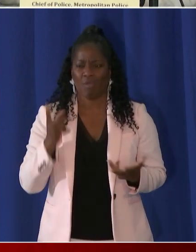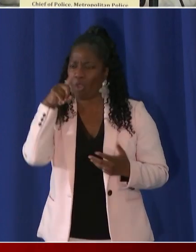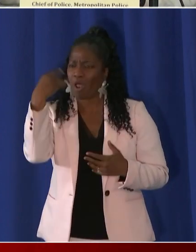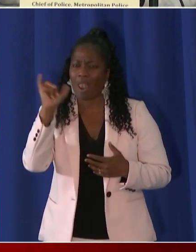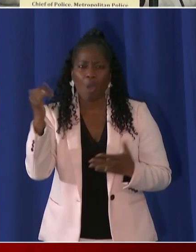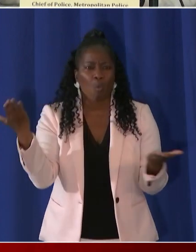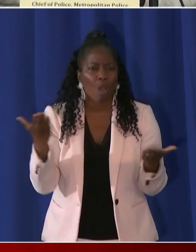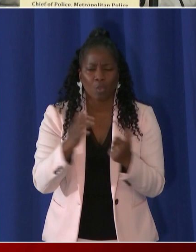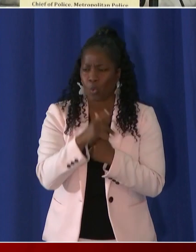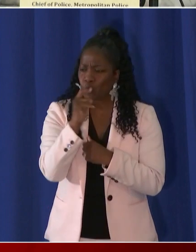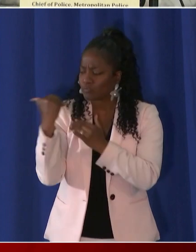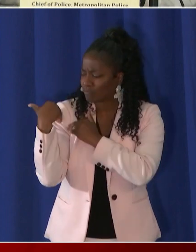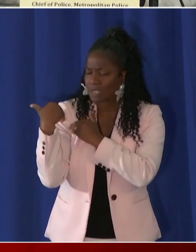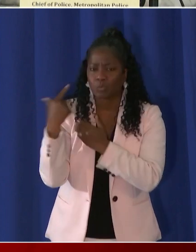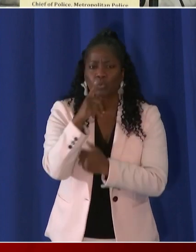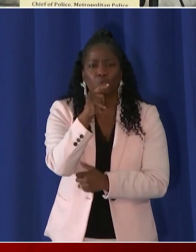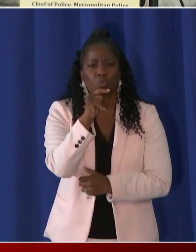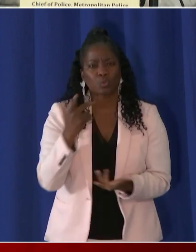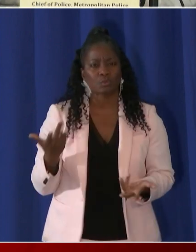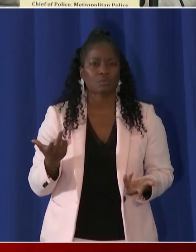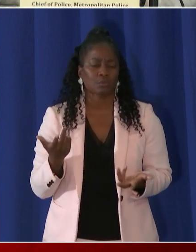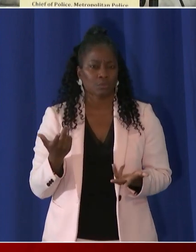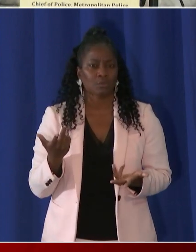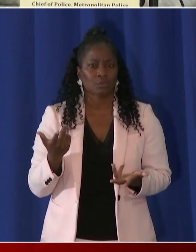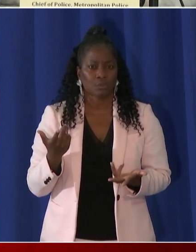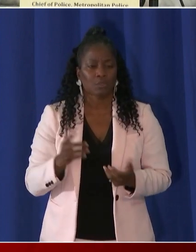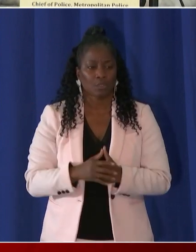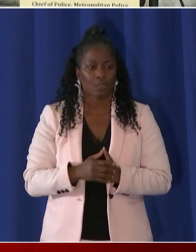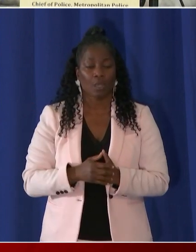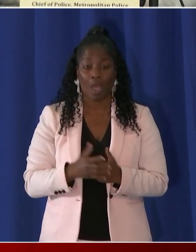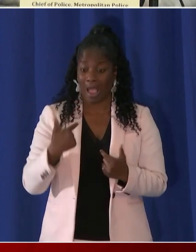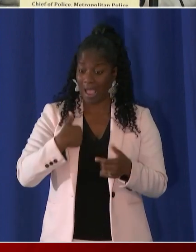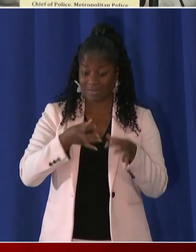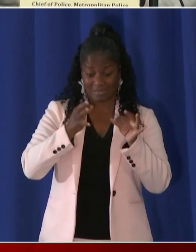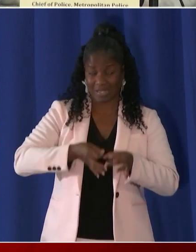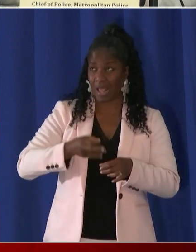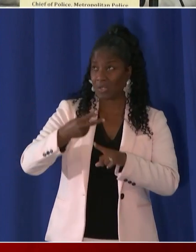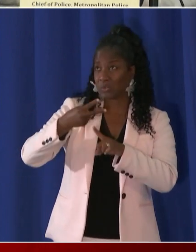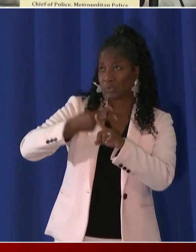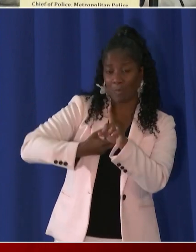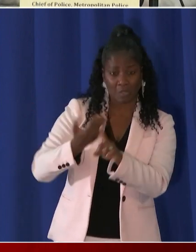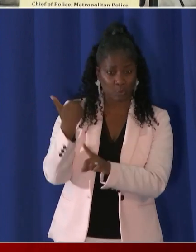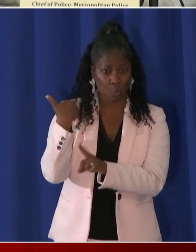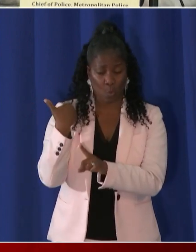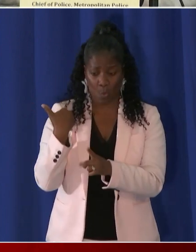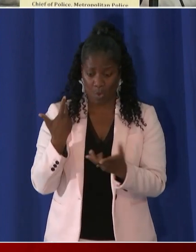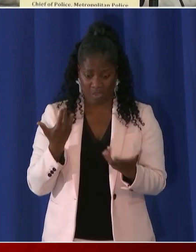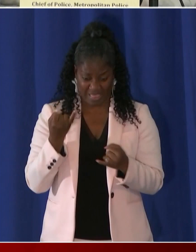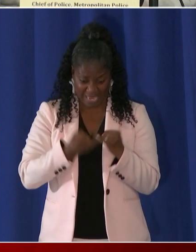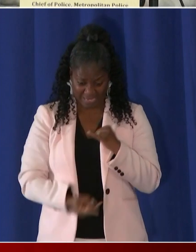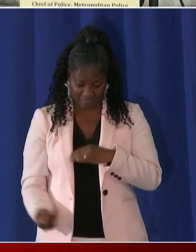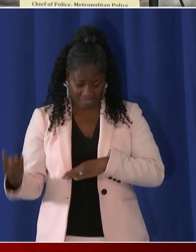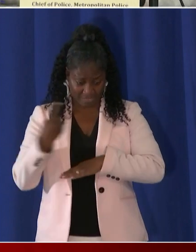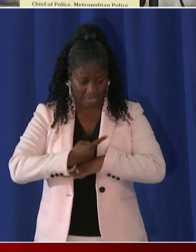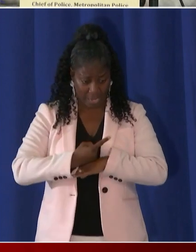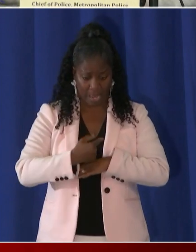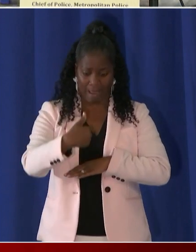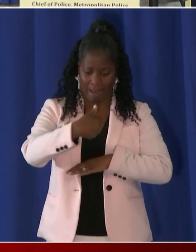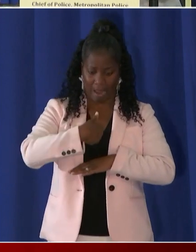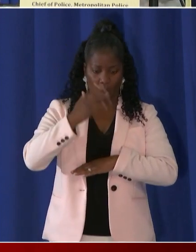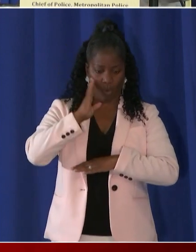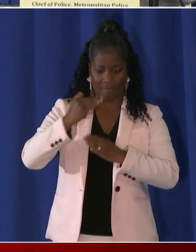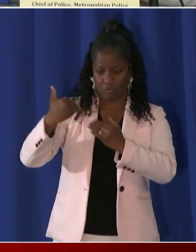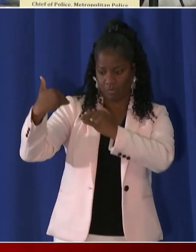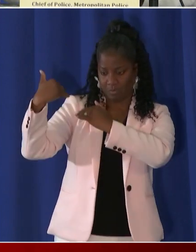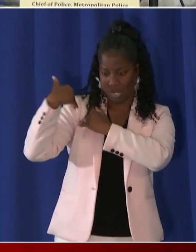has responsibility for that? I decided a month or 2 months ago, you know what, at the end of the day, I'm going to be